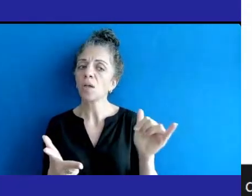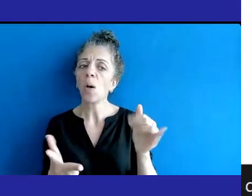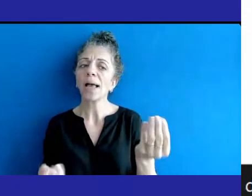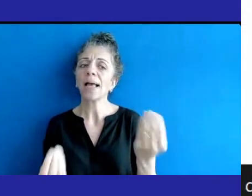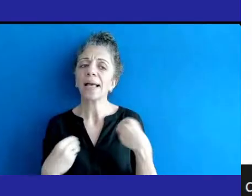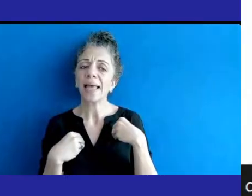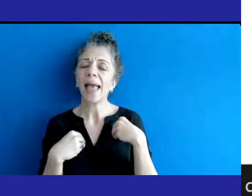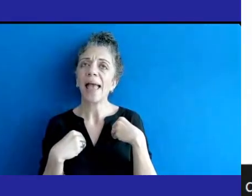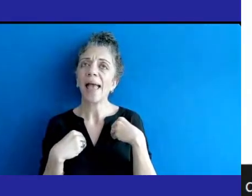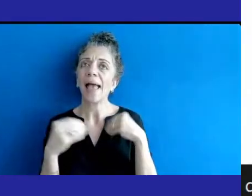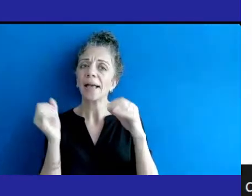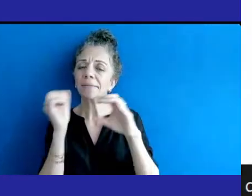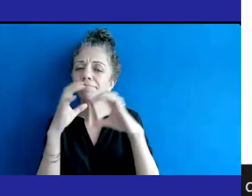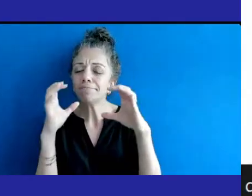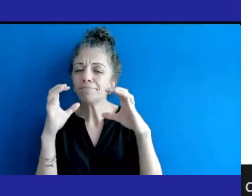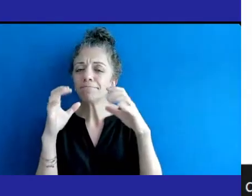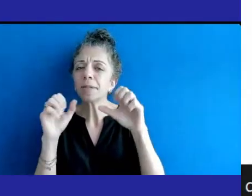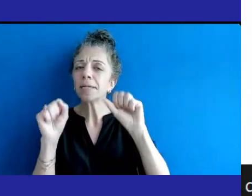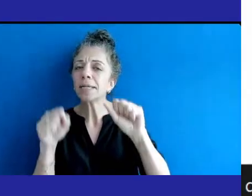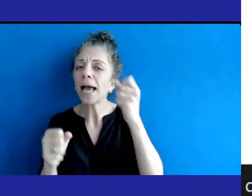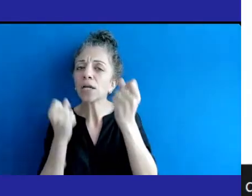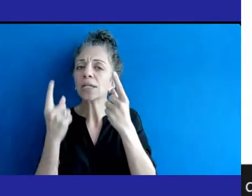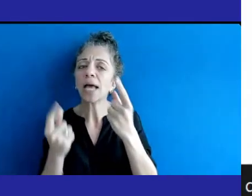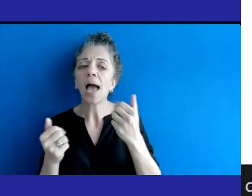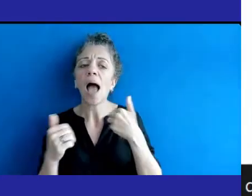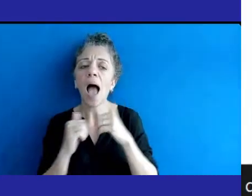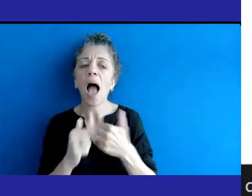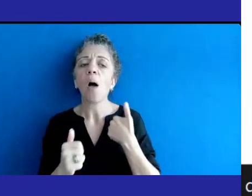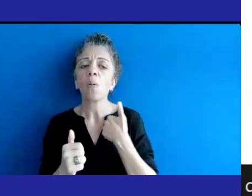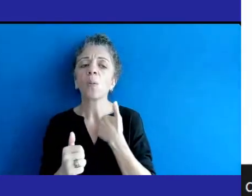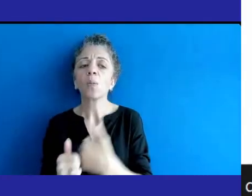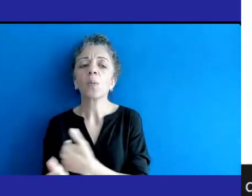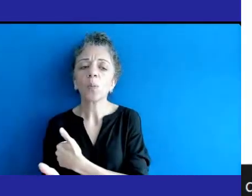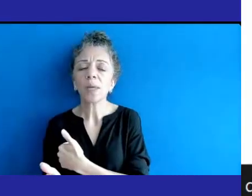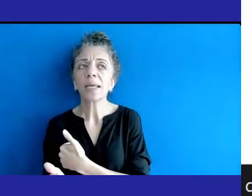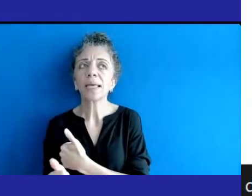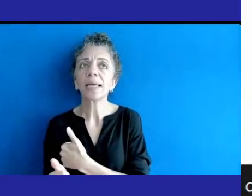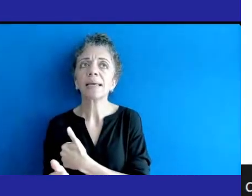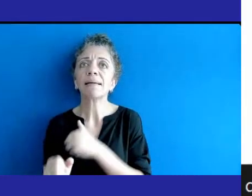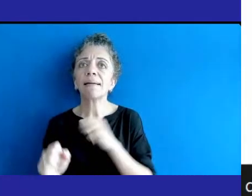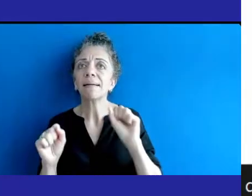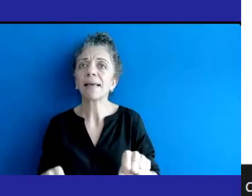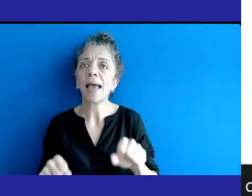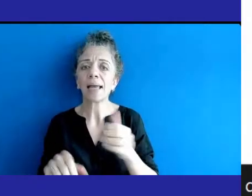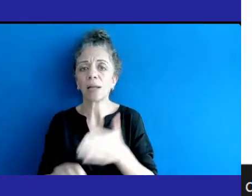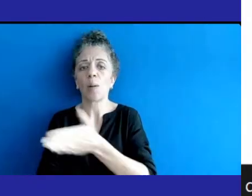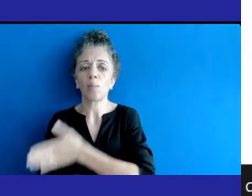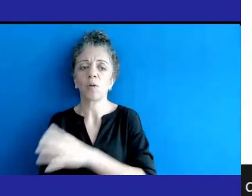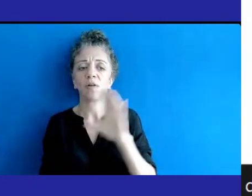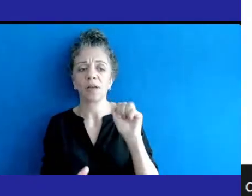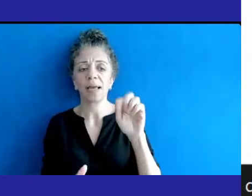we don't currently have if we introduce AI into this realm. So I'm happy to take any questions or feedback.